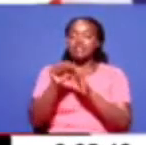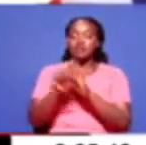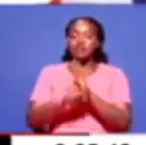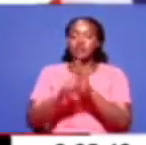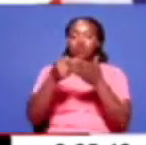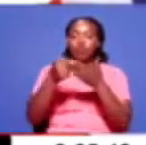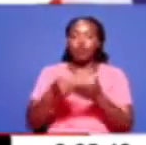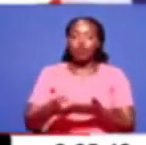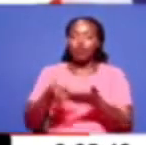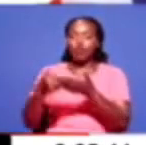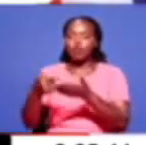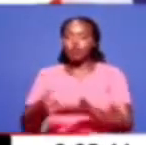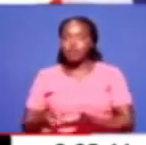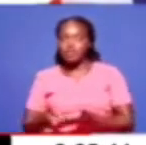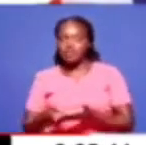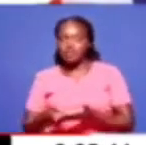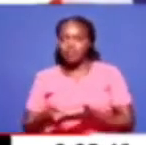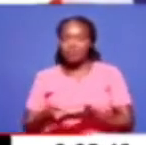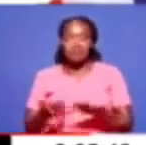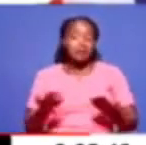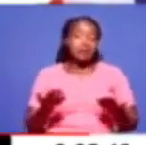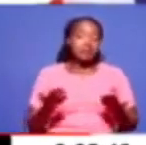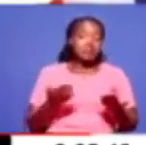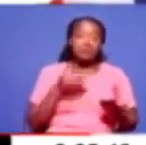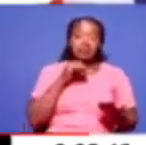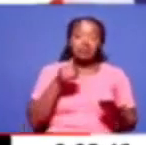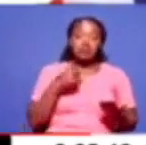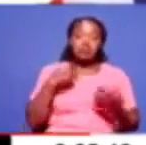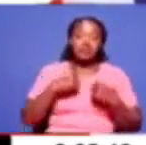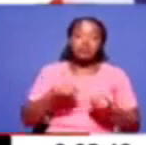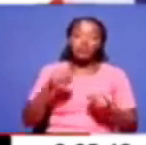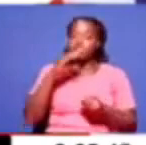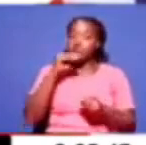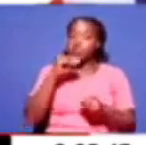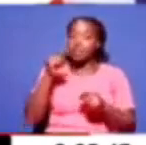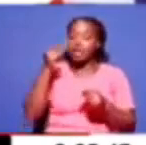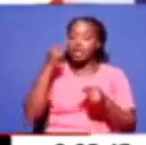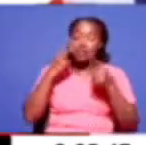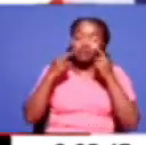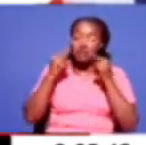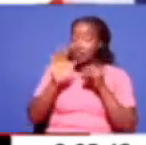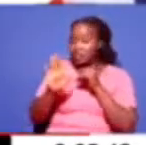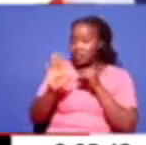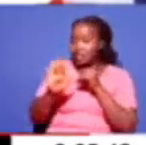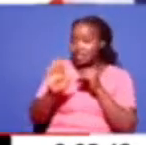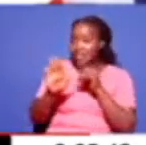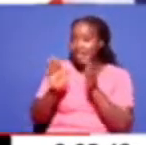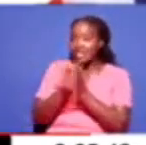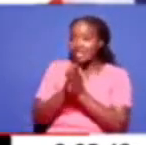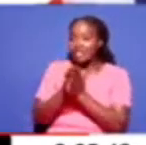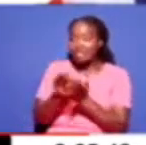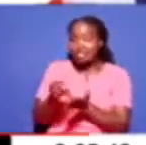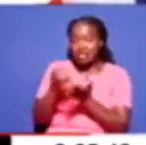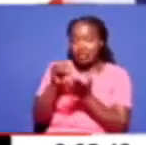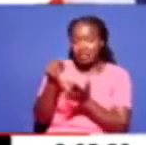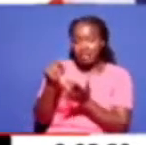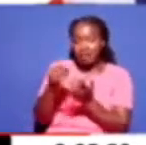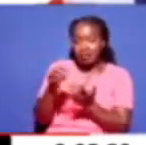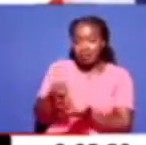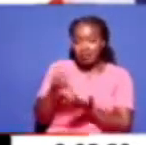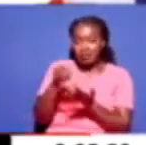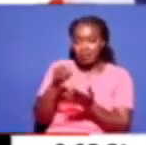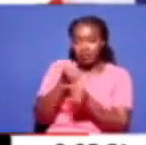debate. Whether or not I was able to speak at his funeral, I had a singular privilege of working with the Kibaki